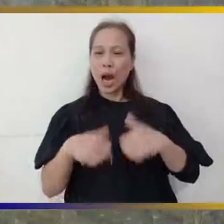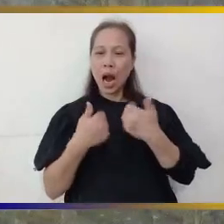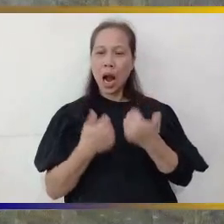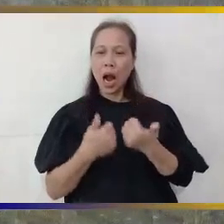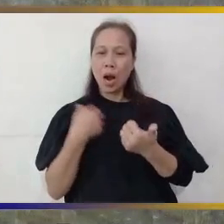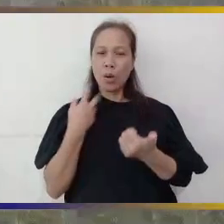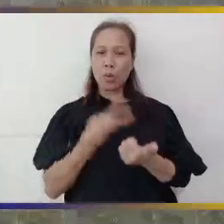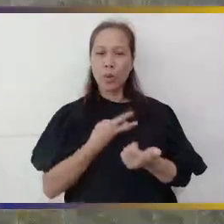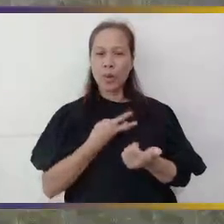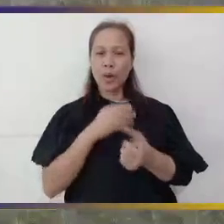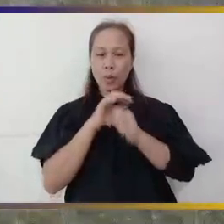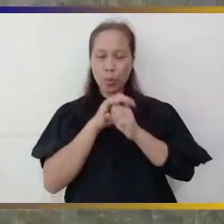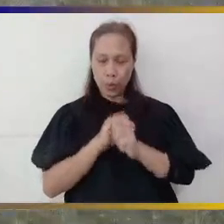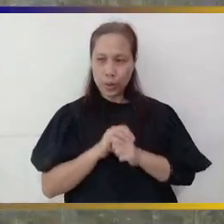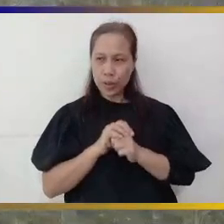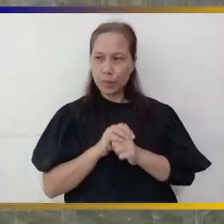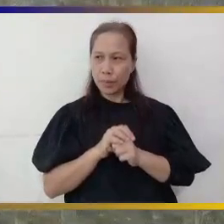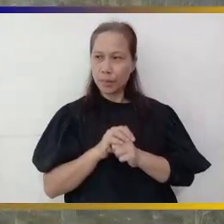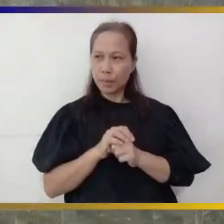Worship